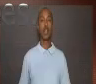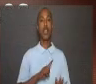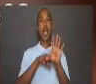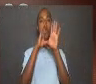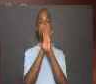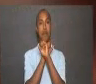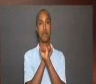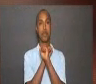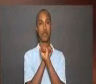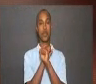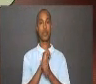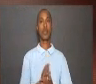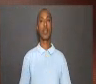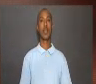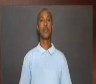Time's up!